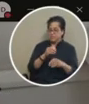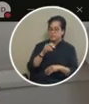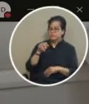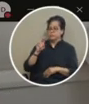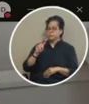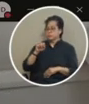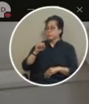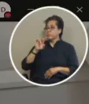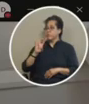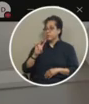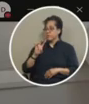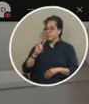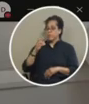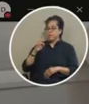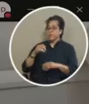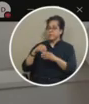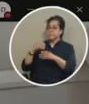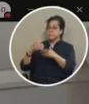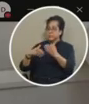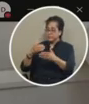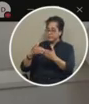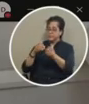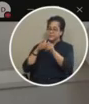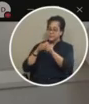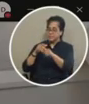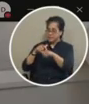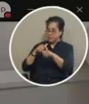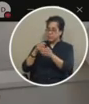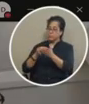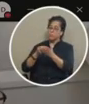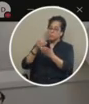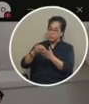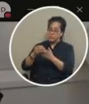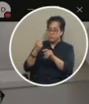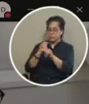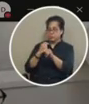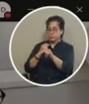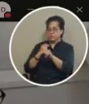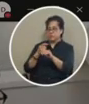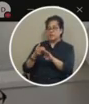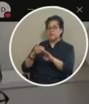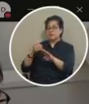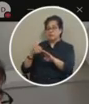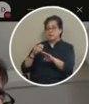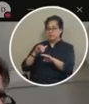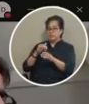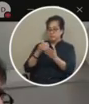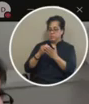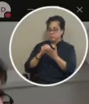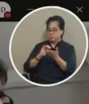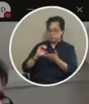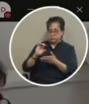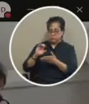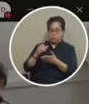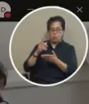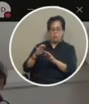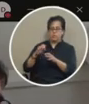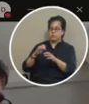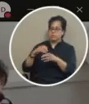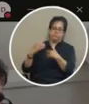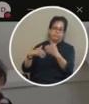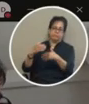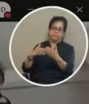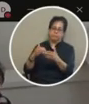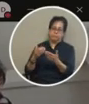fire department is already in the process because of their lead time in order to purchase those fire trucks. So as soon as that money was allocated as part of the budget, they're already moving. They've